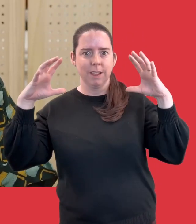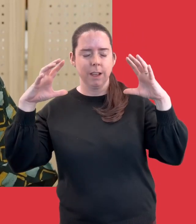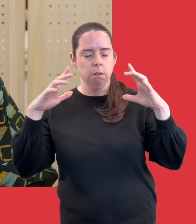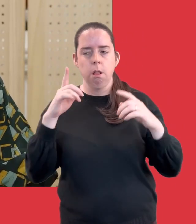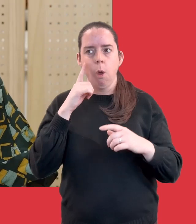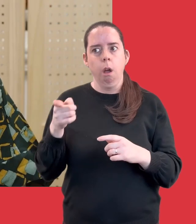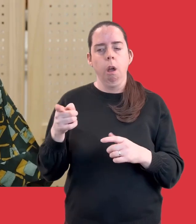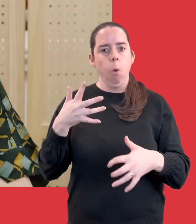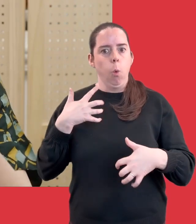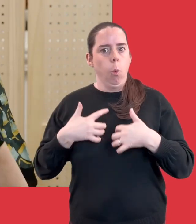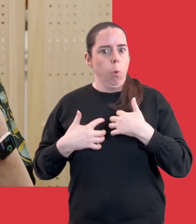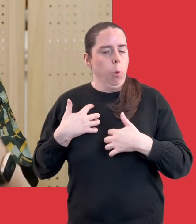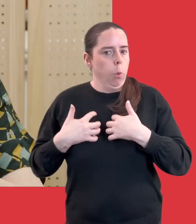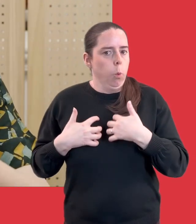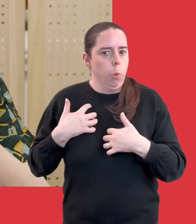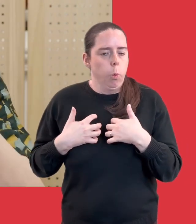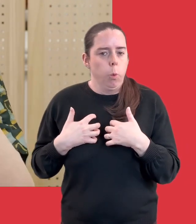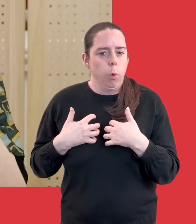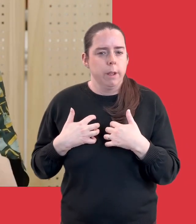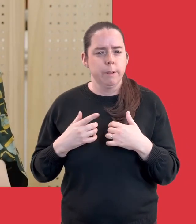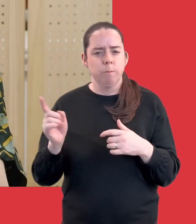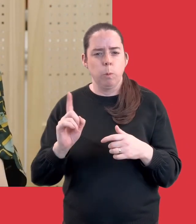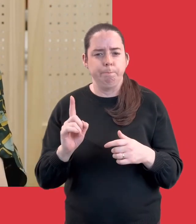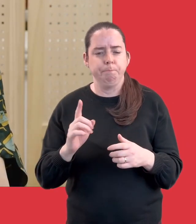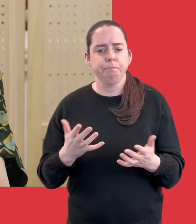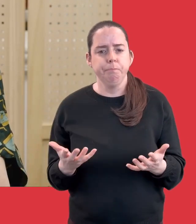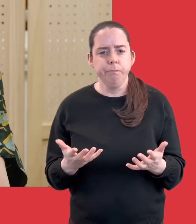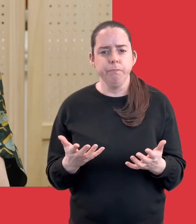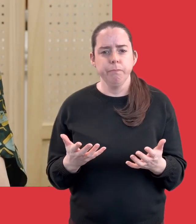really I thought was super exciting, which was